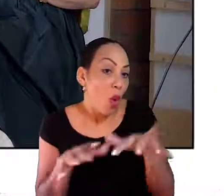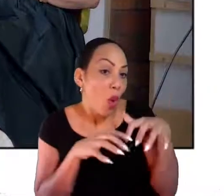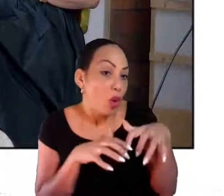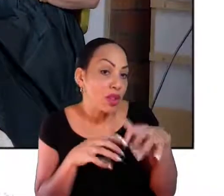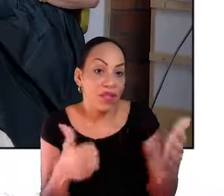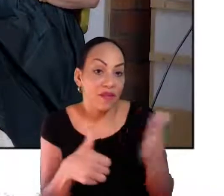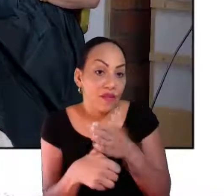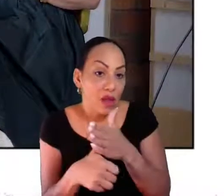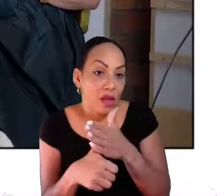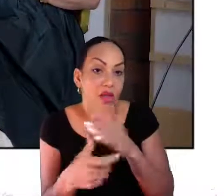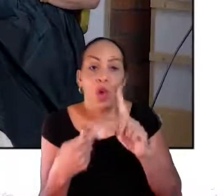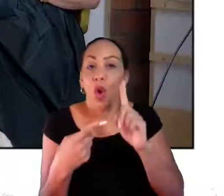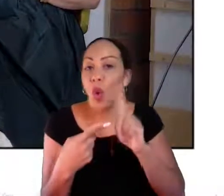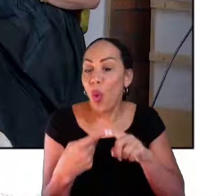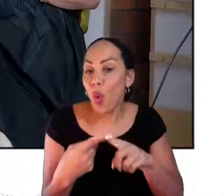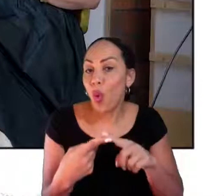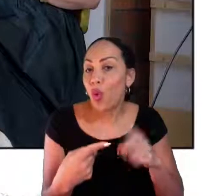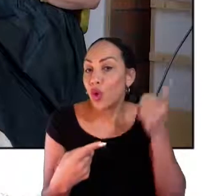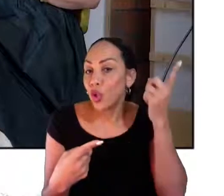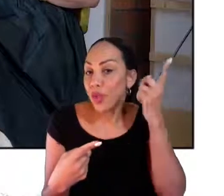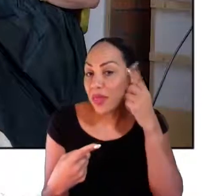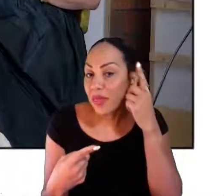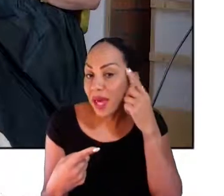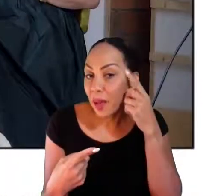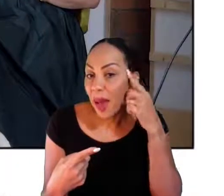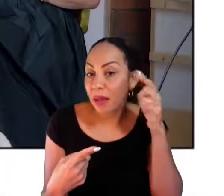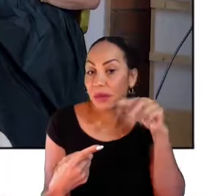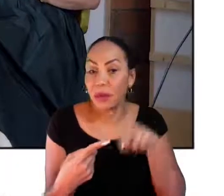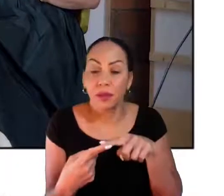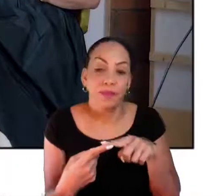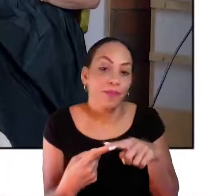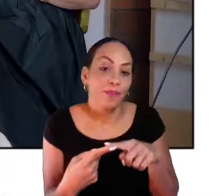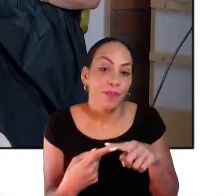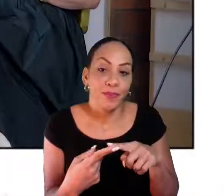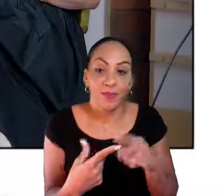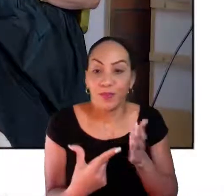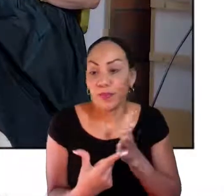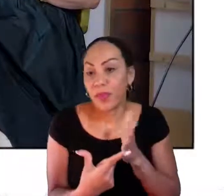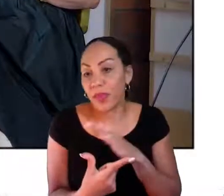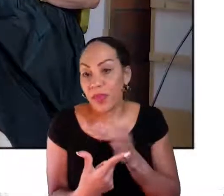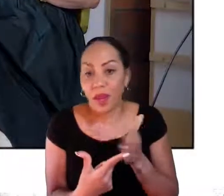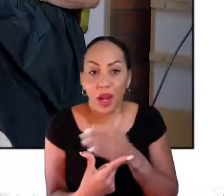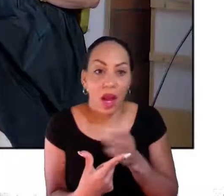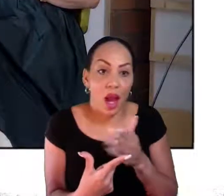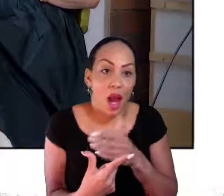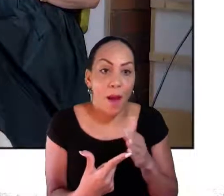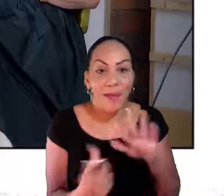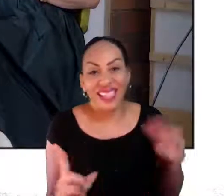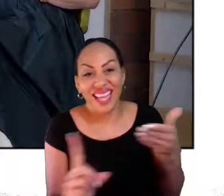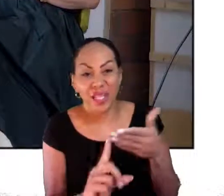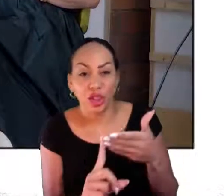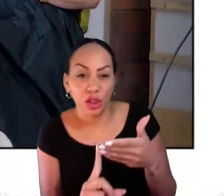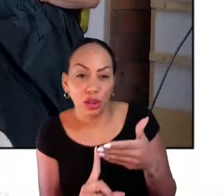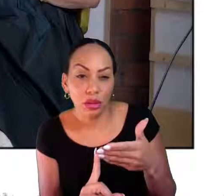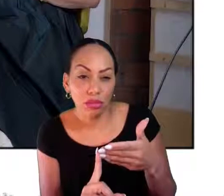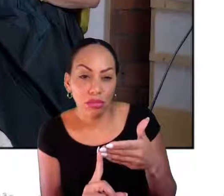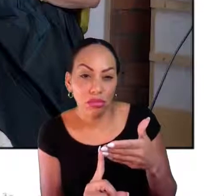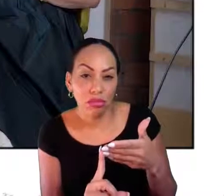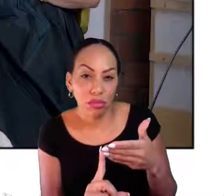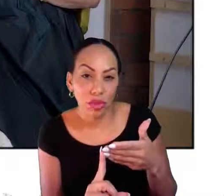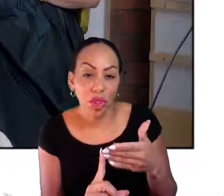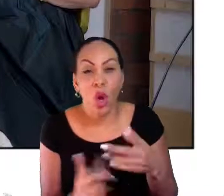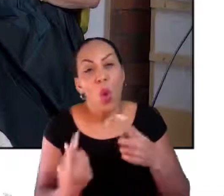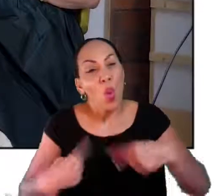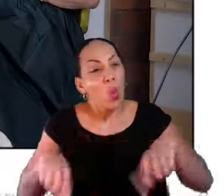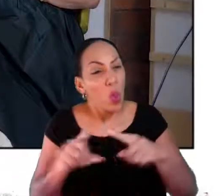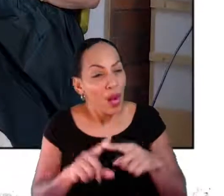and advocate for, here is what they might need from the resources I've got. You could do it that way around, but I guess we had a really strong sense of what we were trying to do. I came